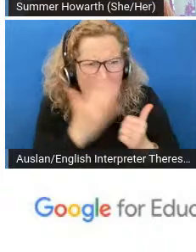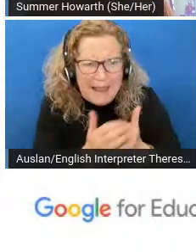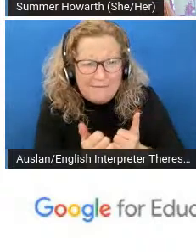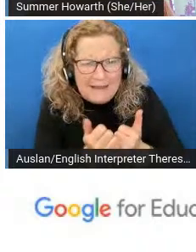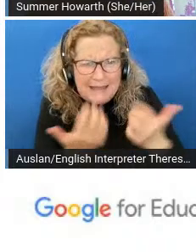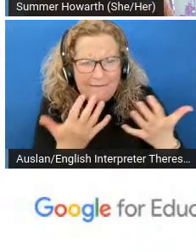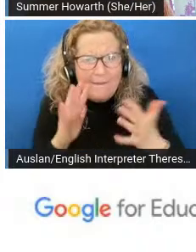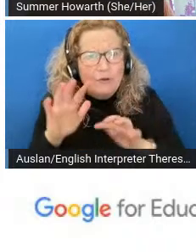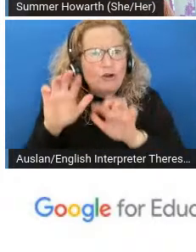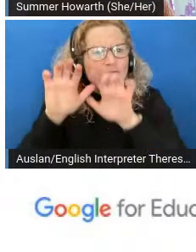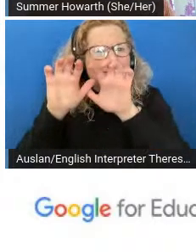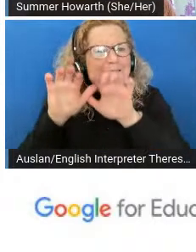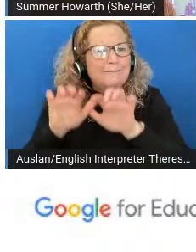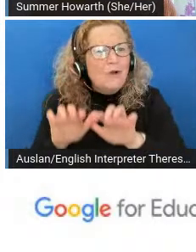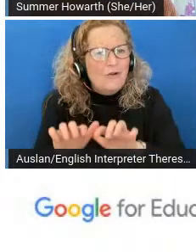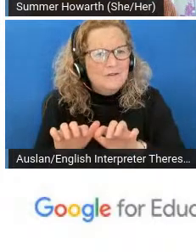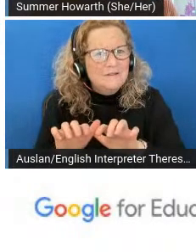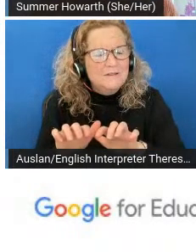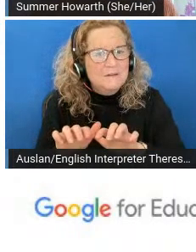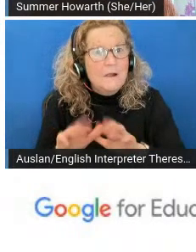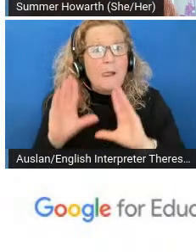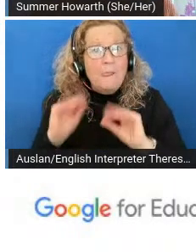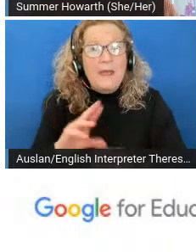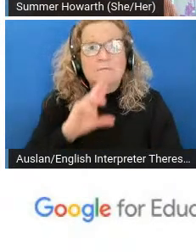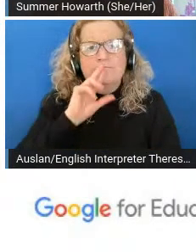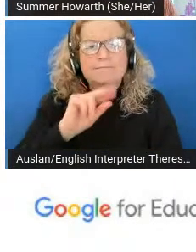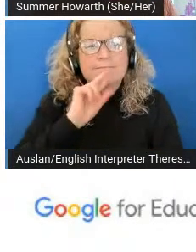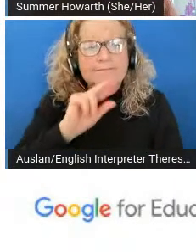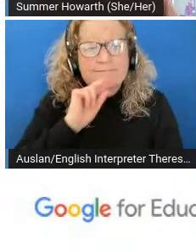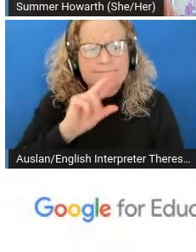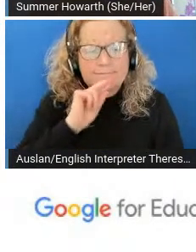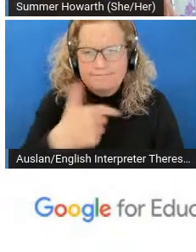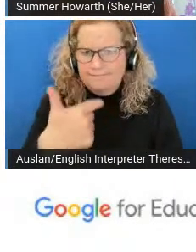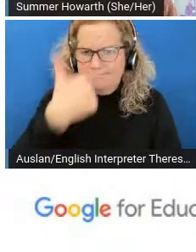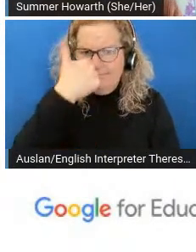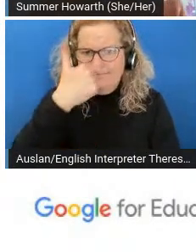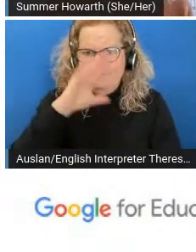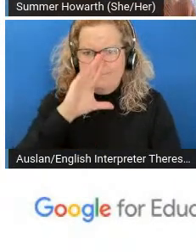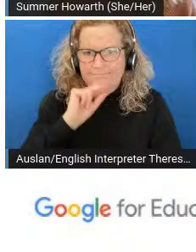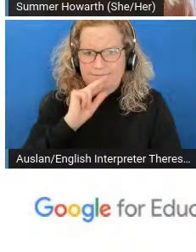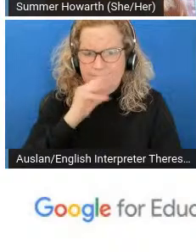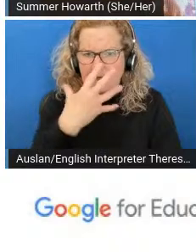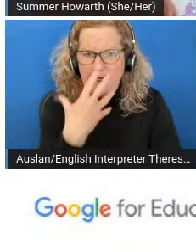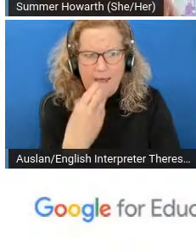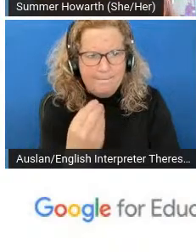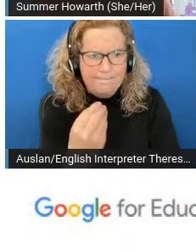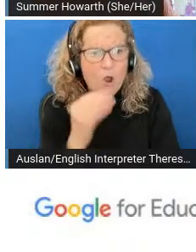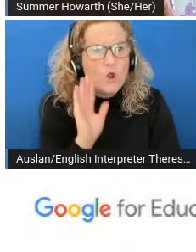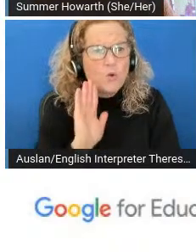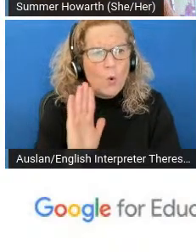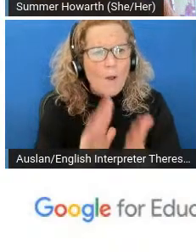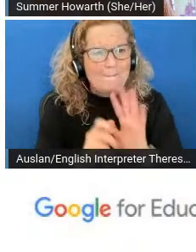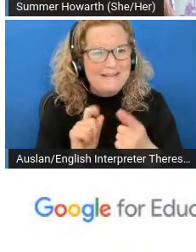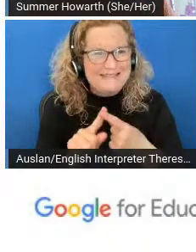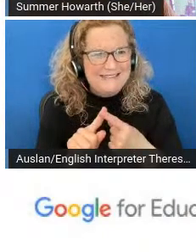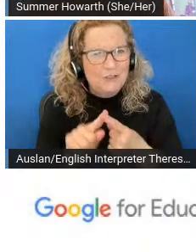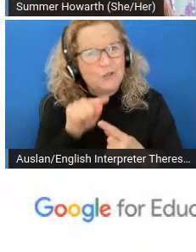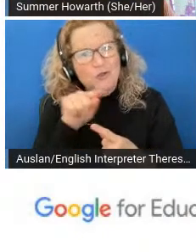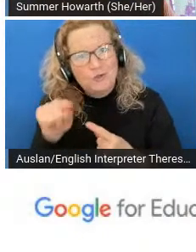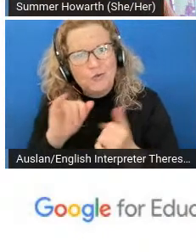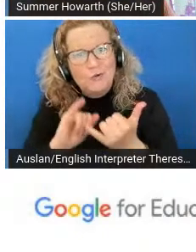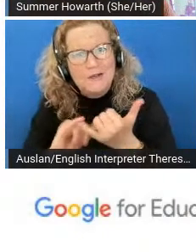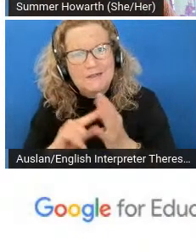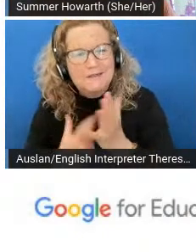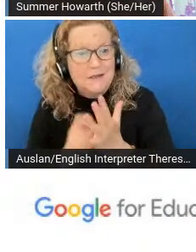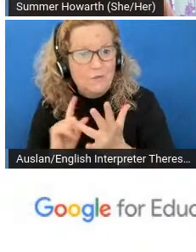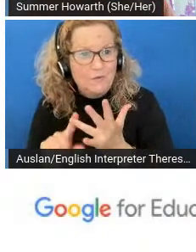there. And then record your message to young Saru on Screencastify. Now, this is like almost a